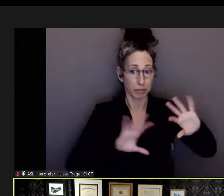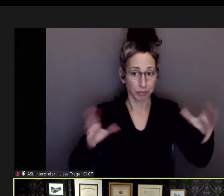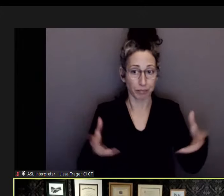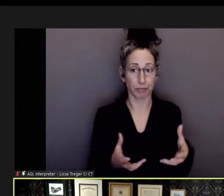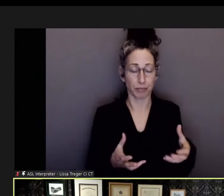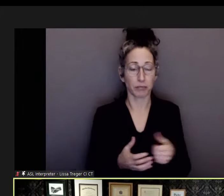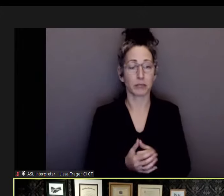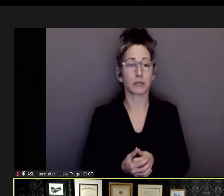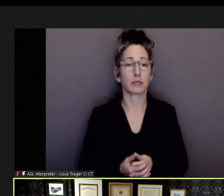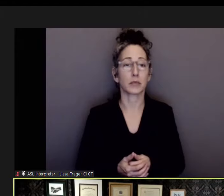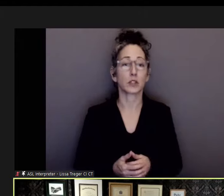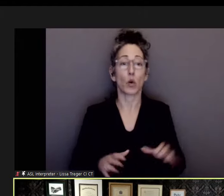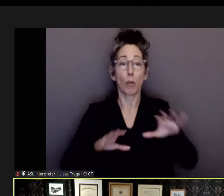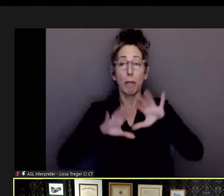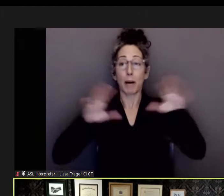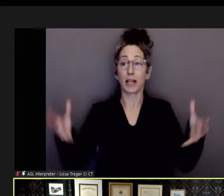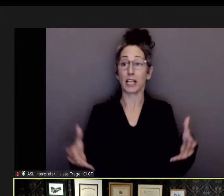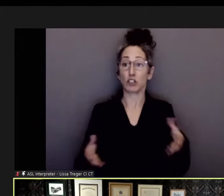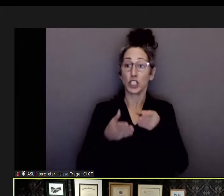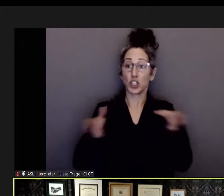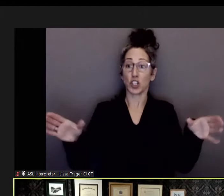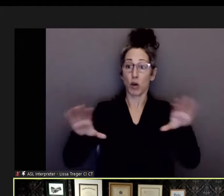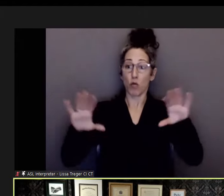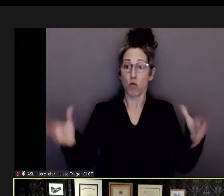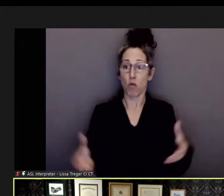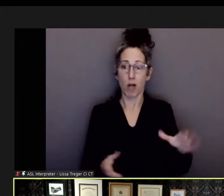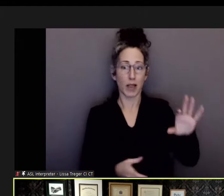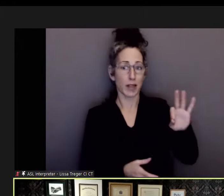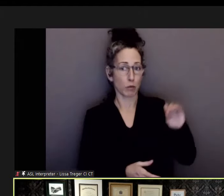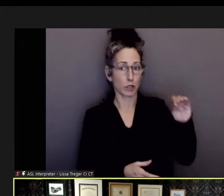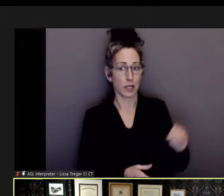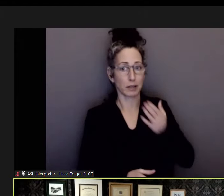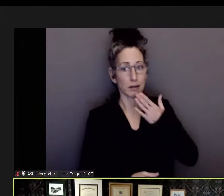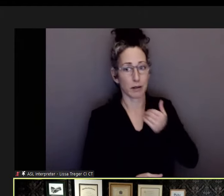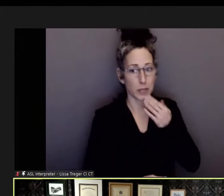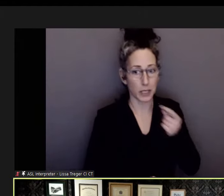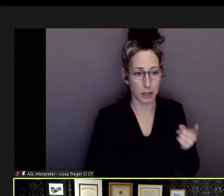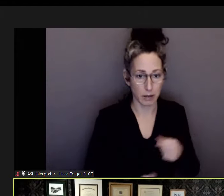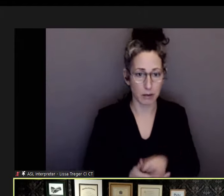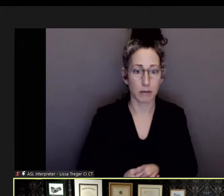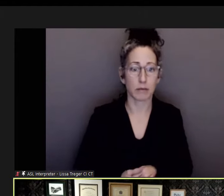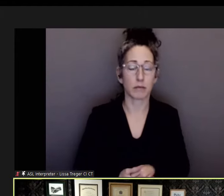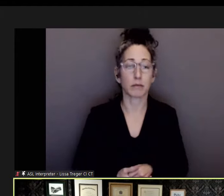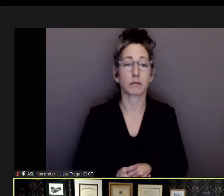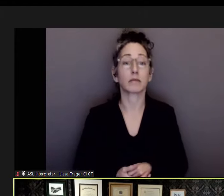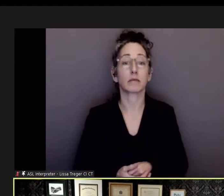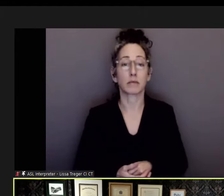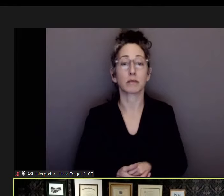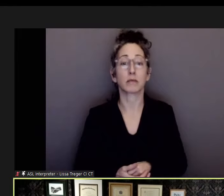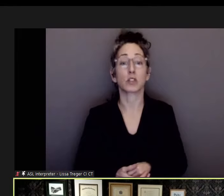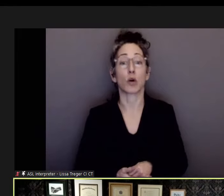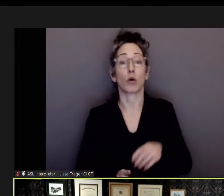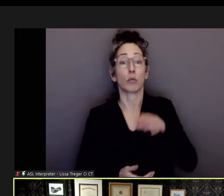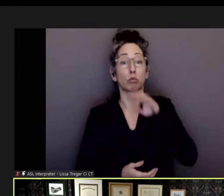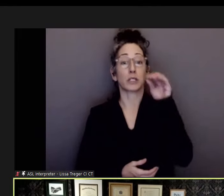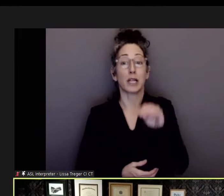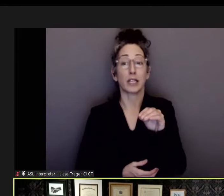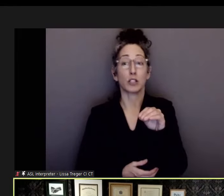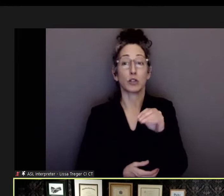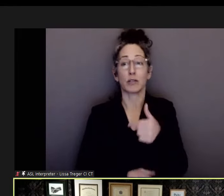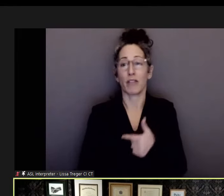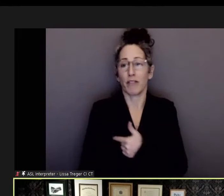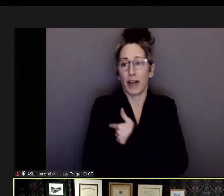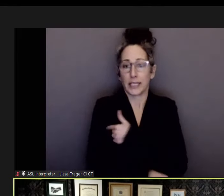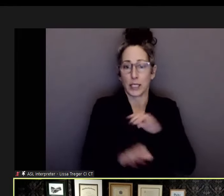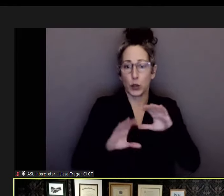is the two columns here on the left represent the people who were in the vaccine group, and the two columns here over on the right represent